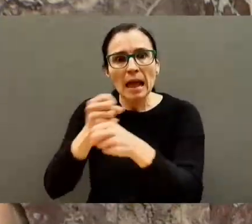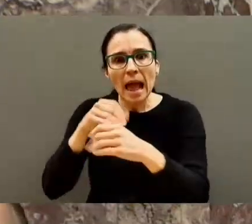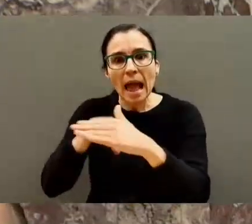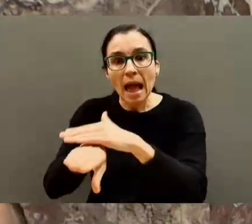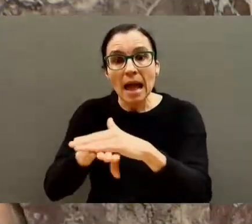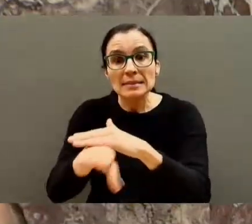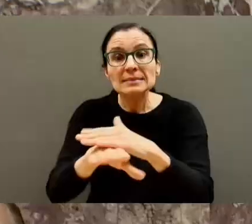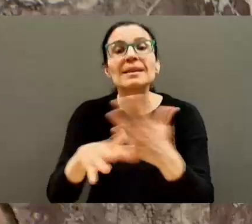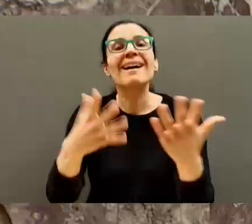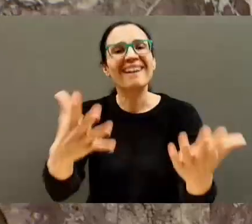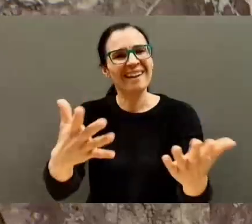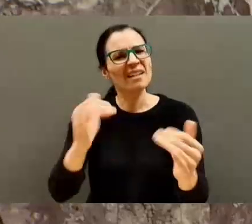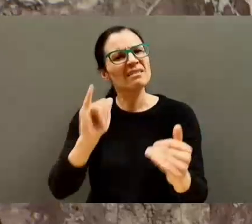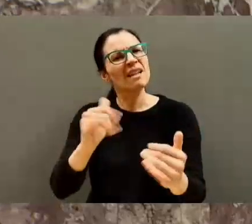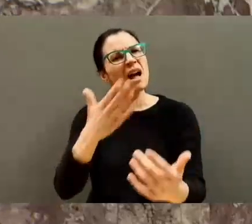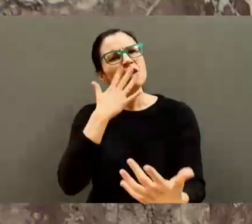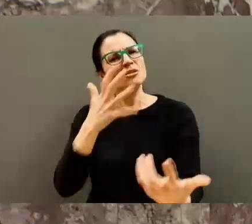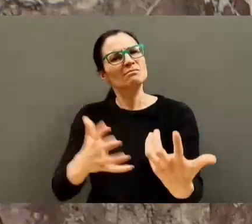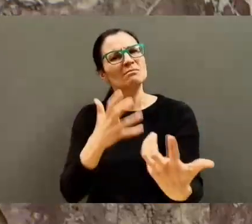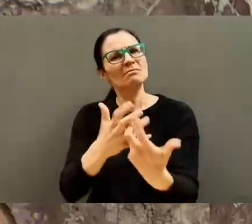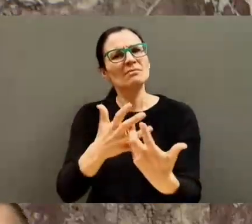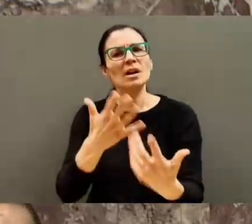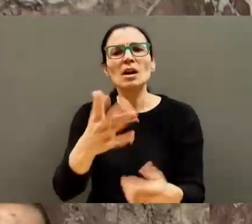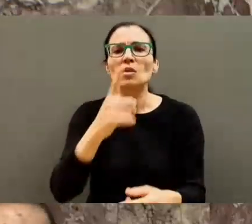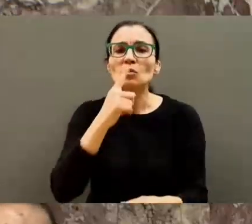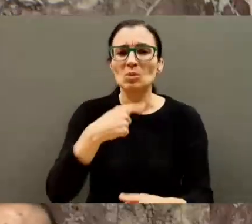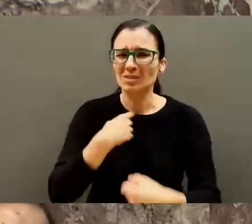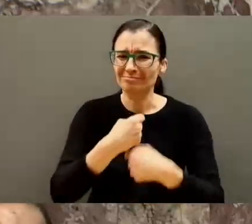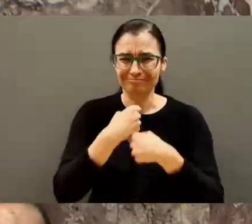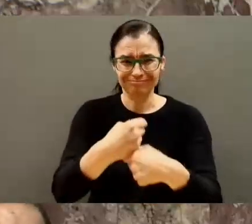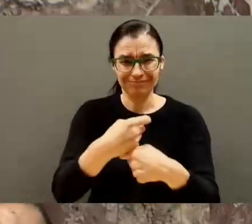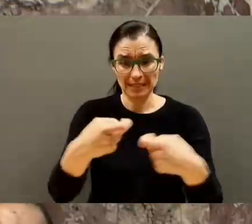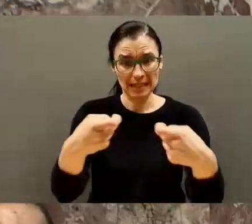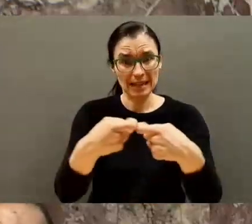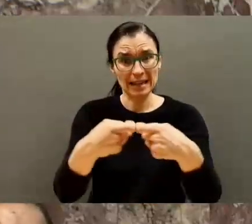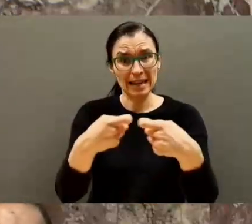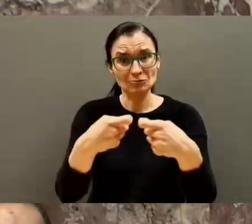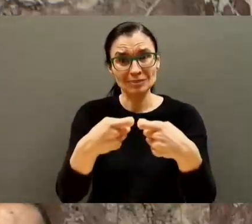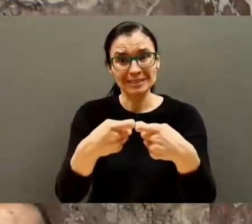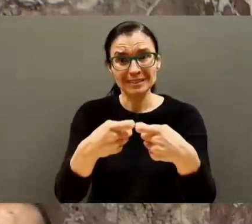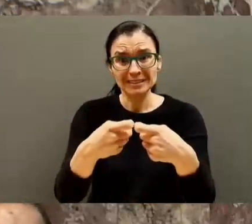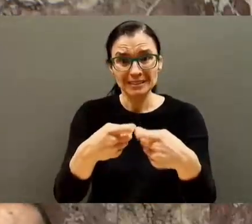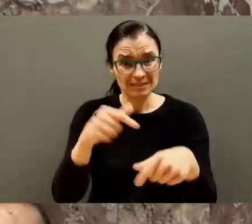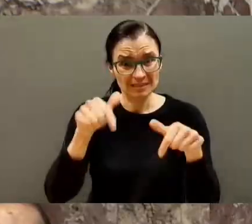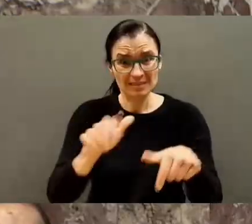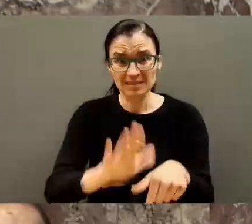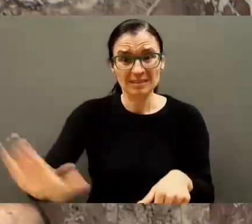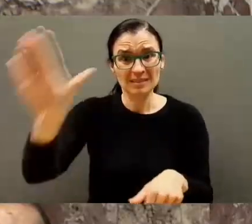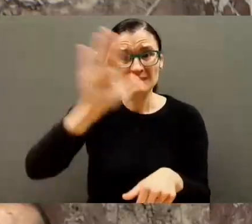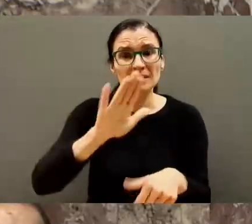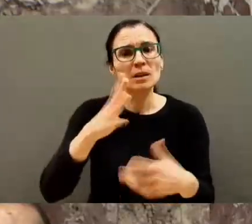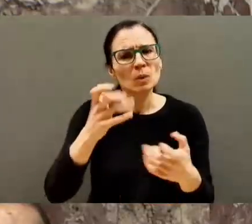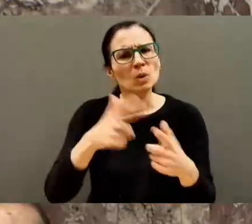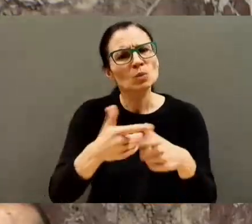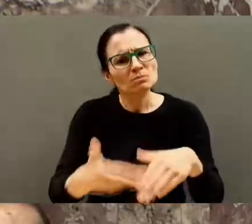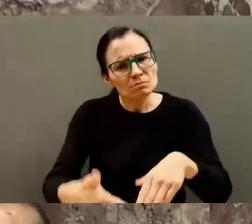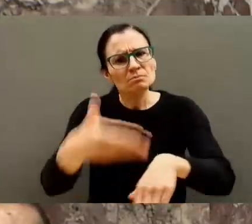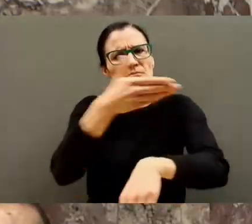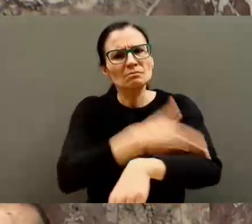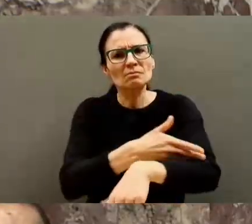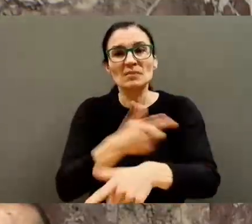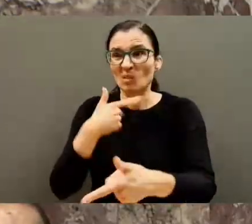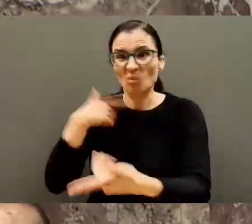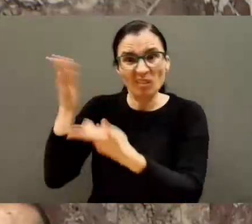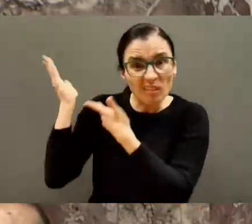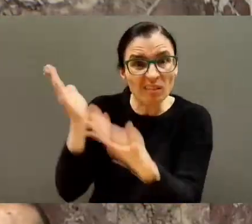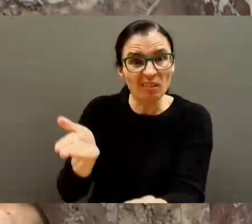produce electricity in this province. We are electrifying this province, and we import gasoline. It's import substitution. It's great for our economy.